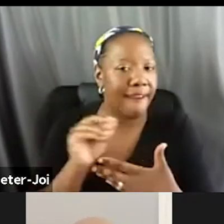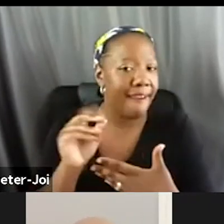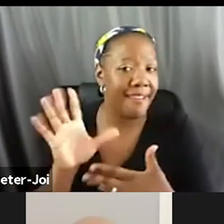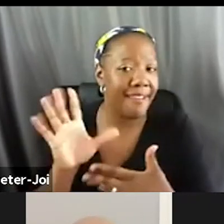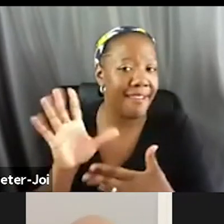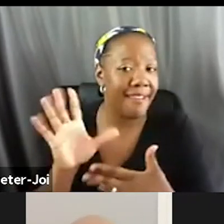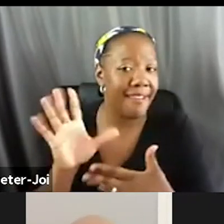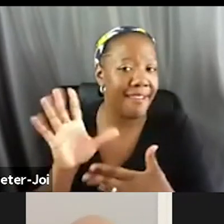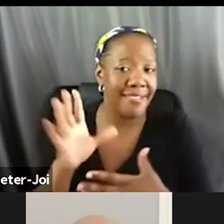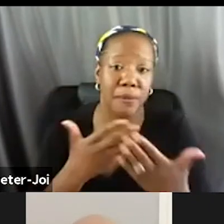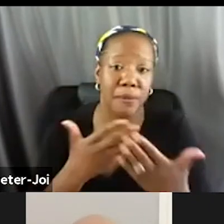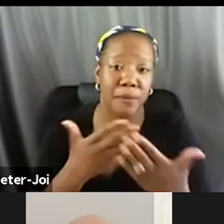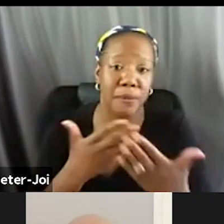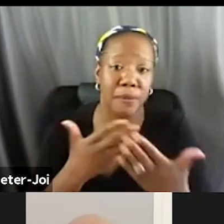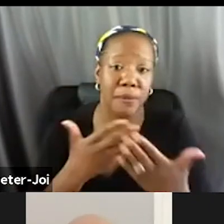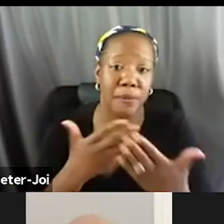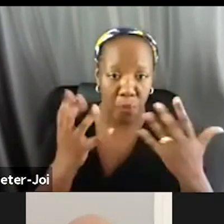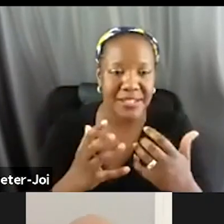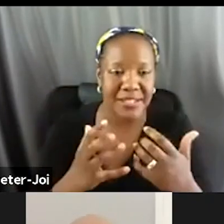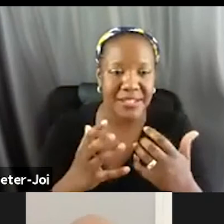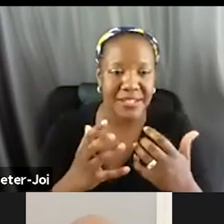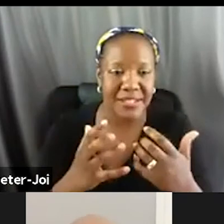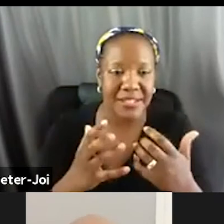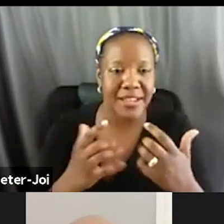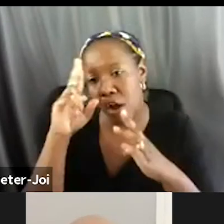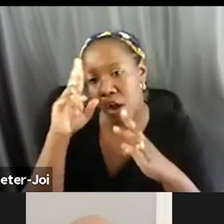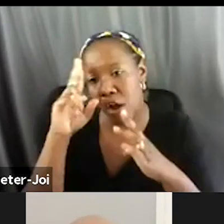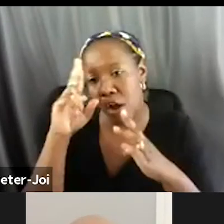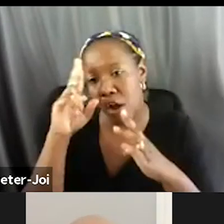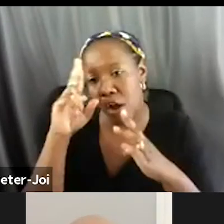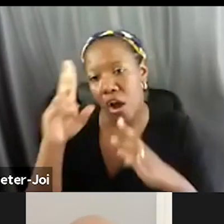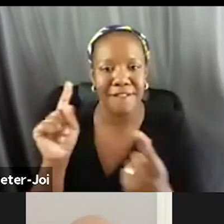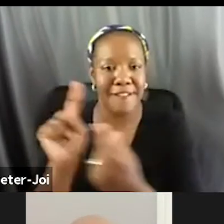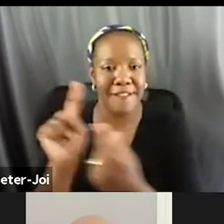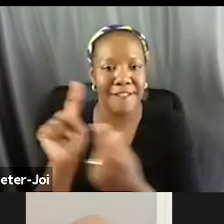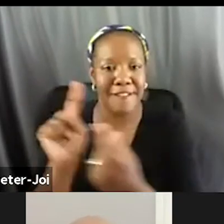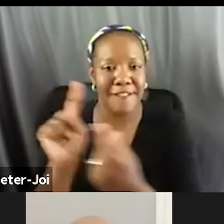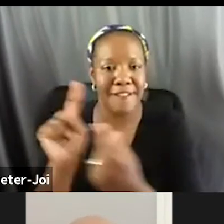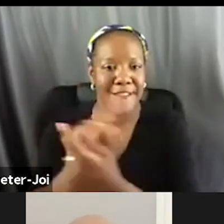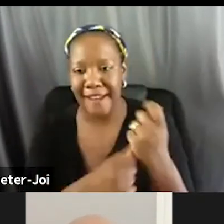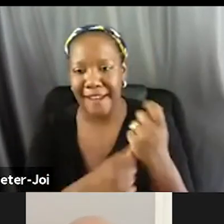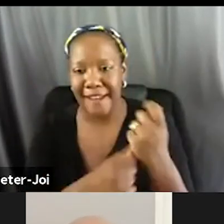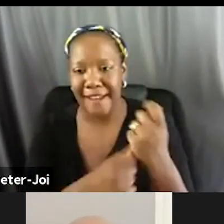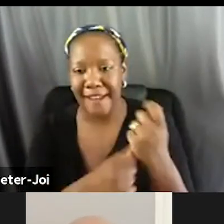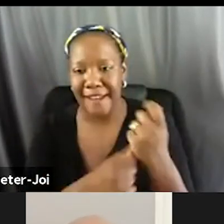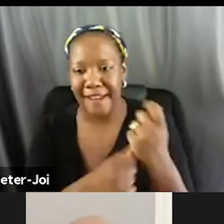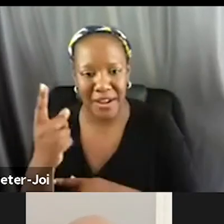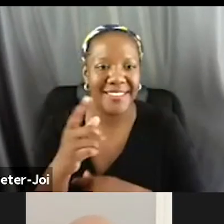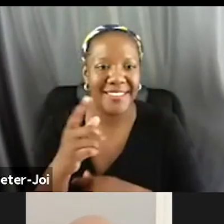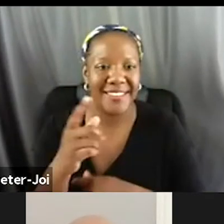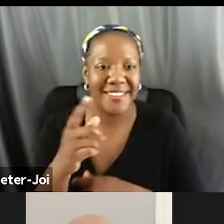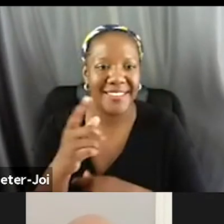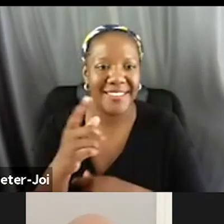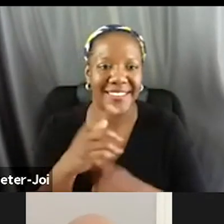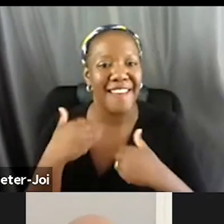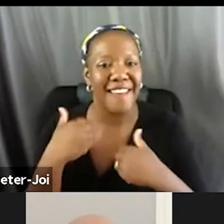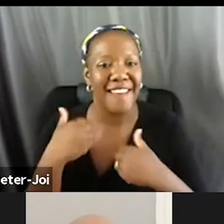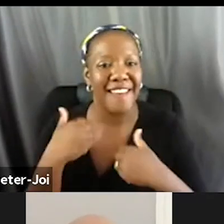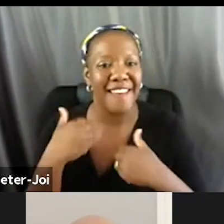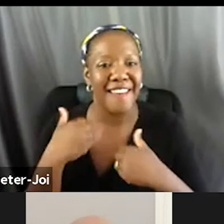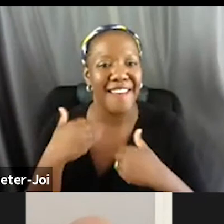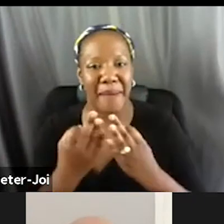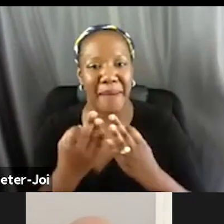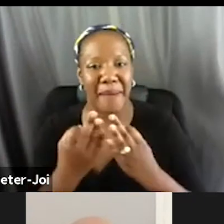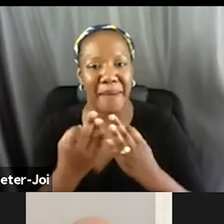wanted to share with me. And I'm so honored to have been able to meet everyone, and I feel like I have an extended family. Yes.